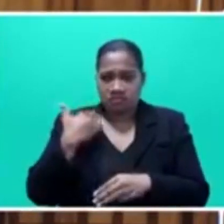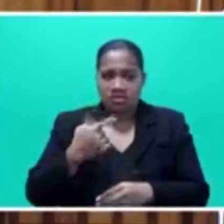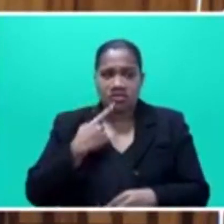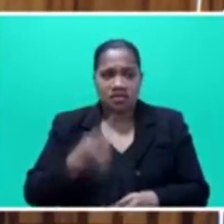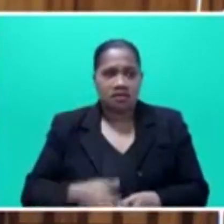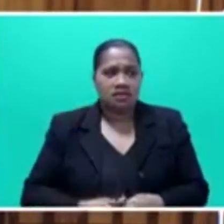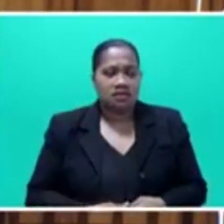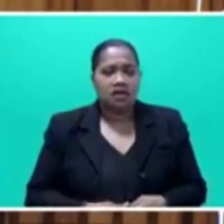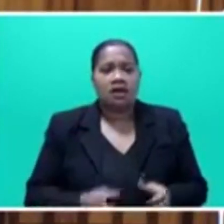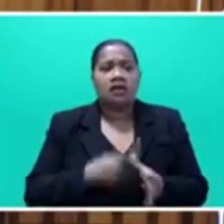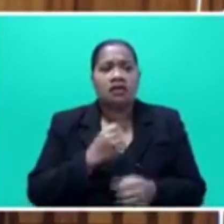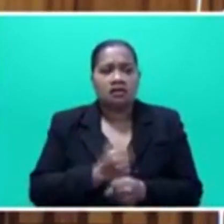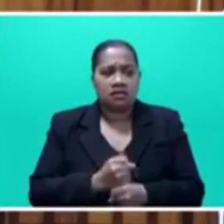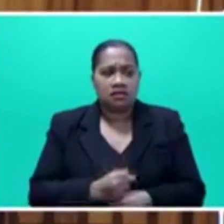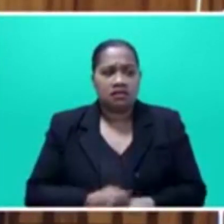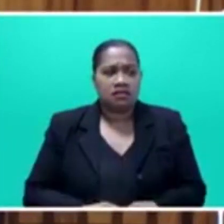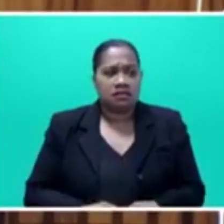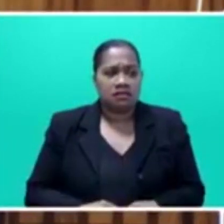you know,